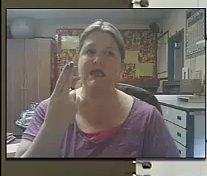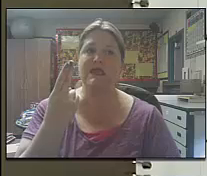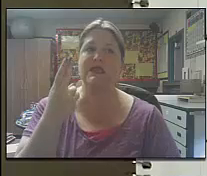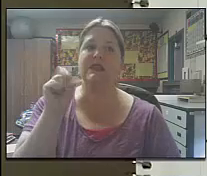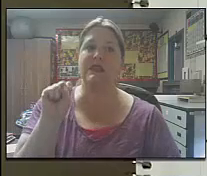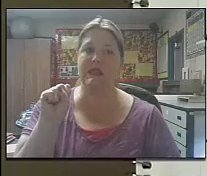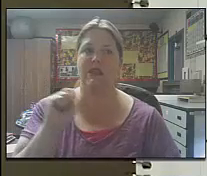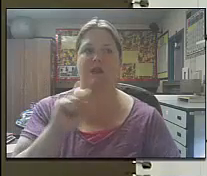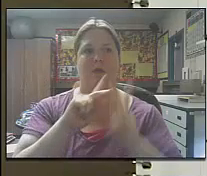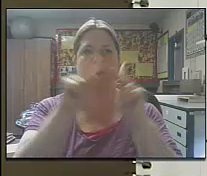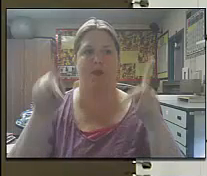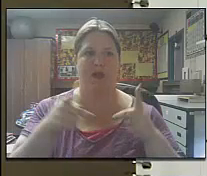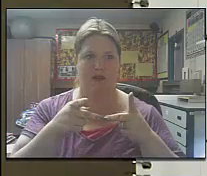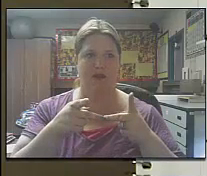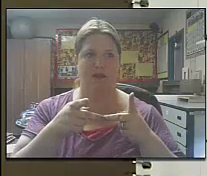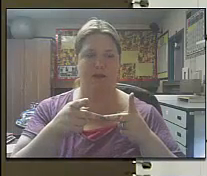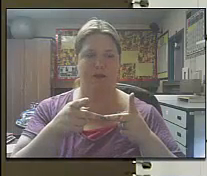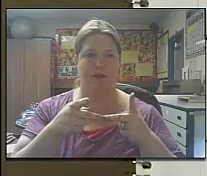place.